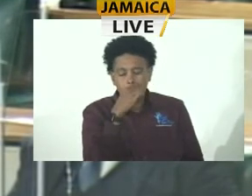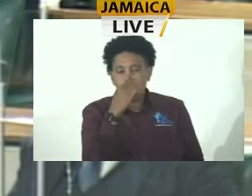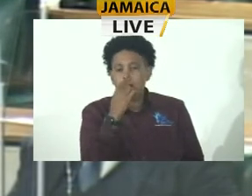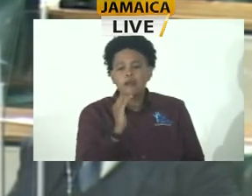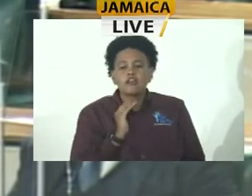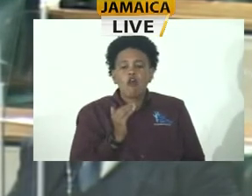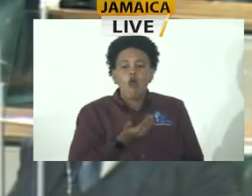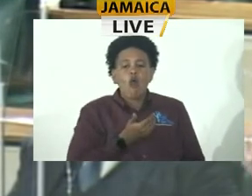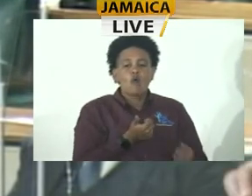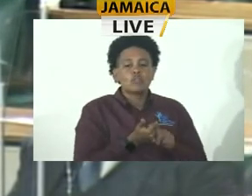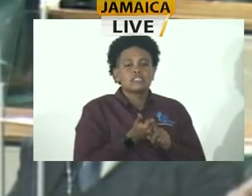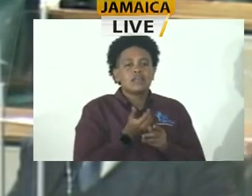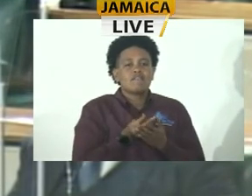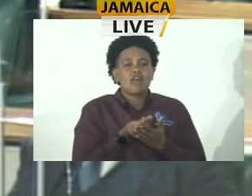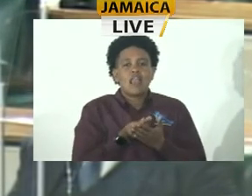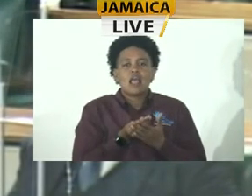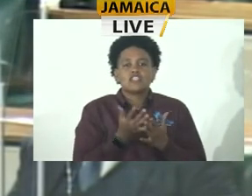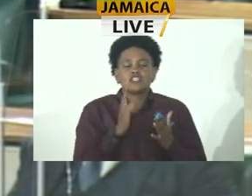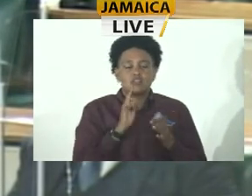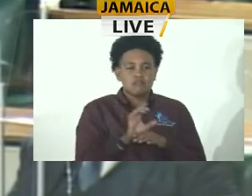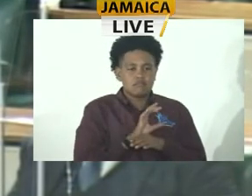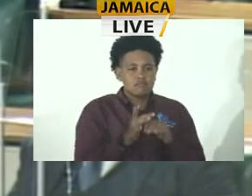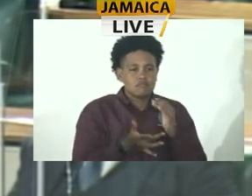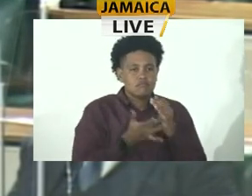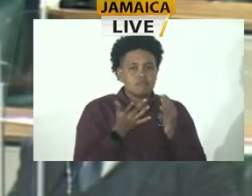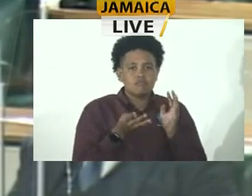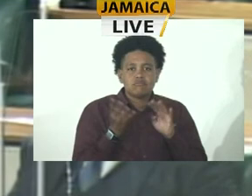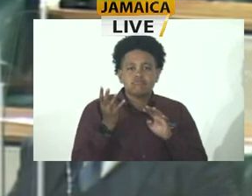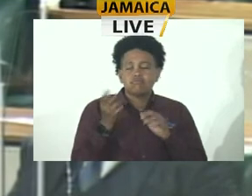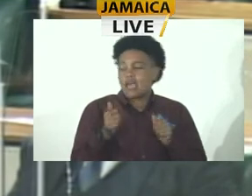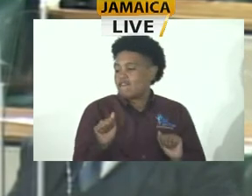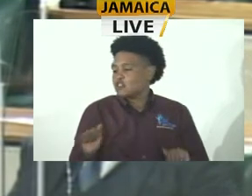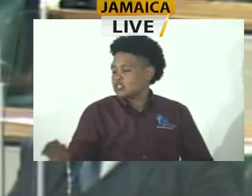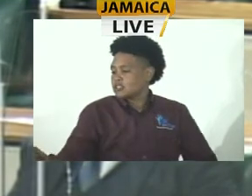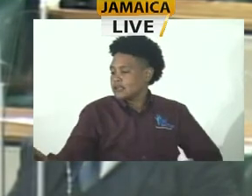our financial digitization efforts